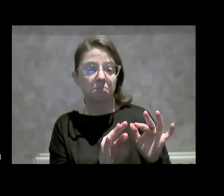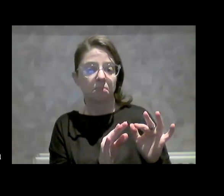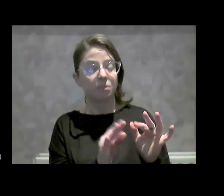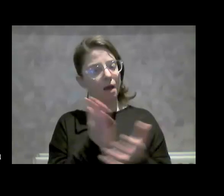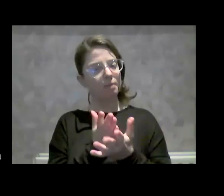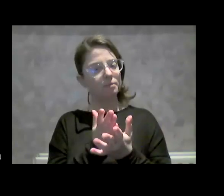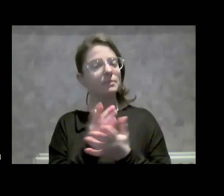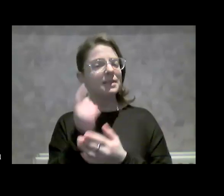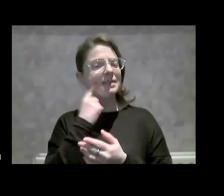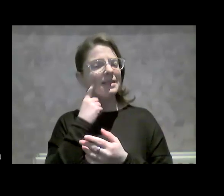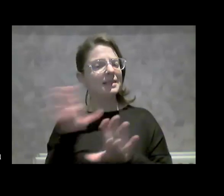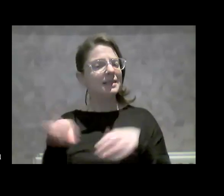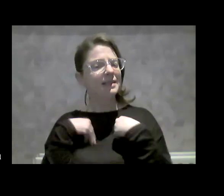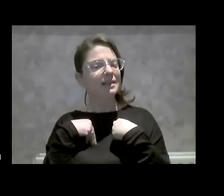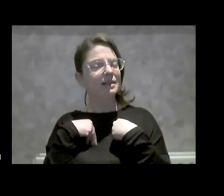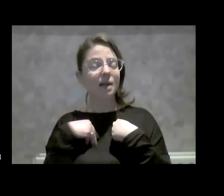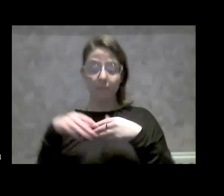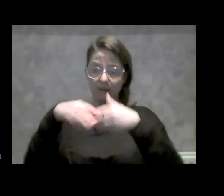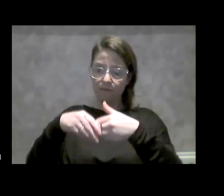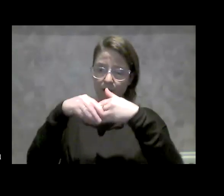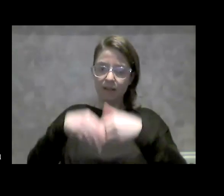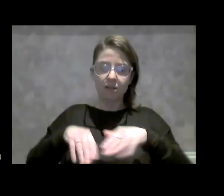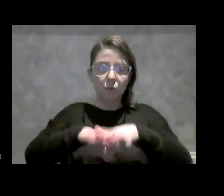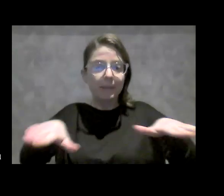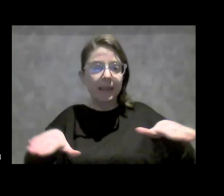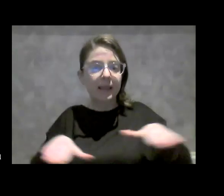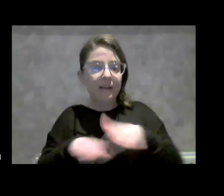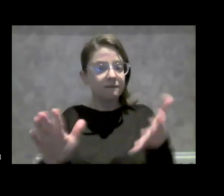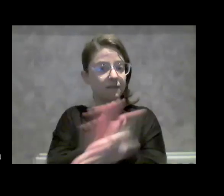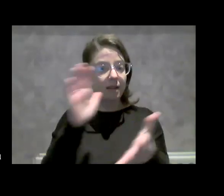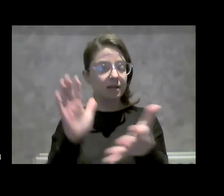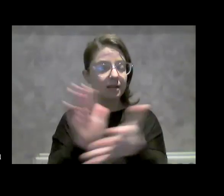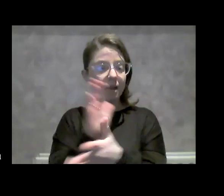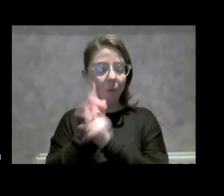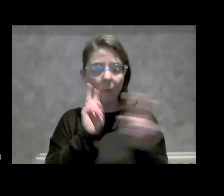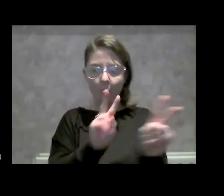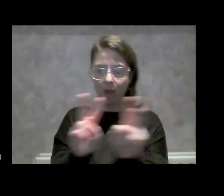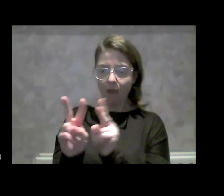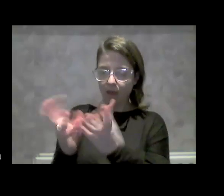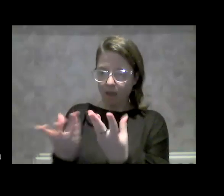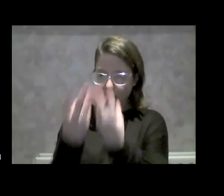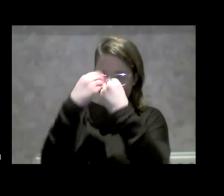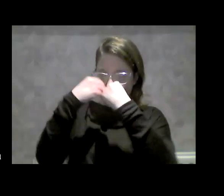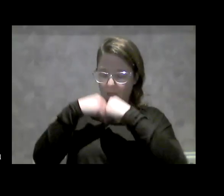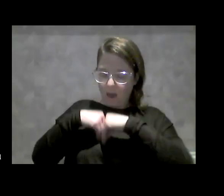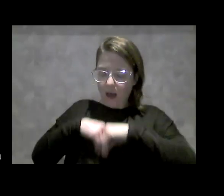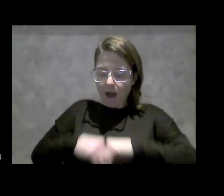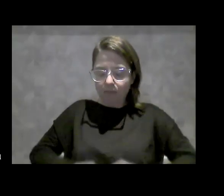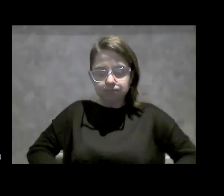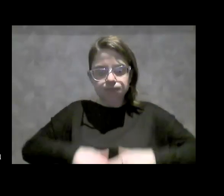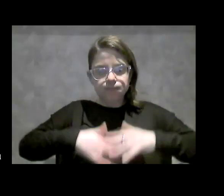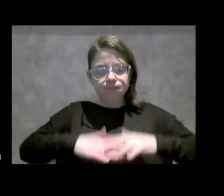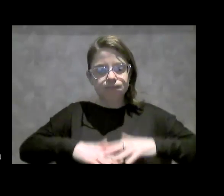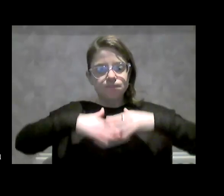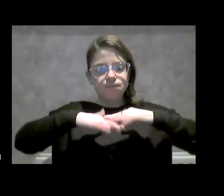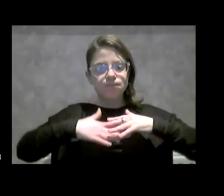When I see my friends swimming in the sea, salt-dried skin and sunset eyes filling me up like an ocean,